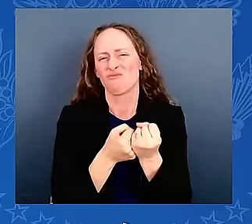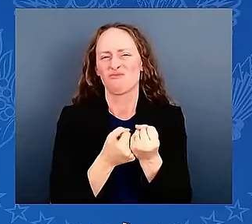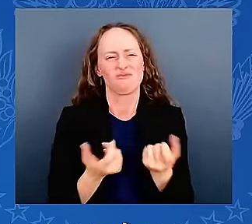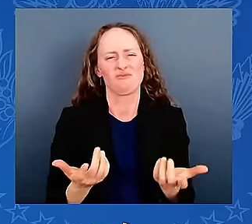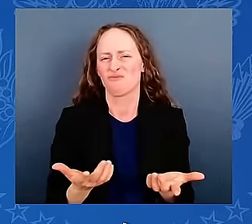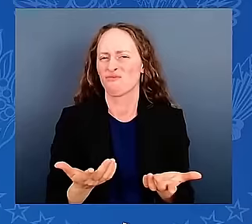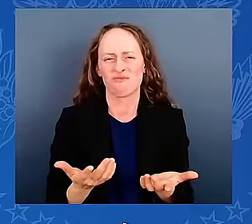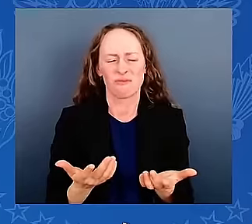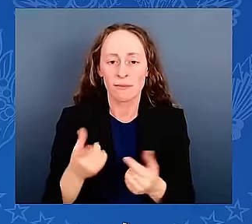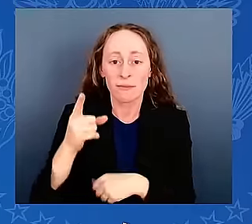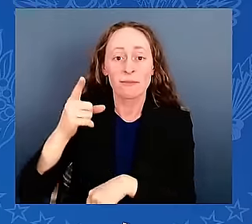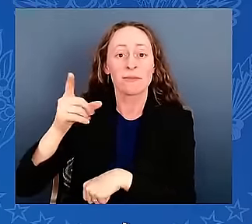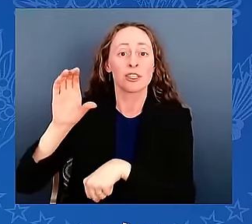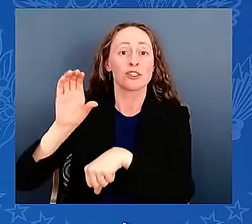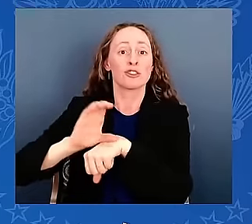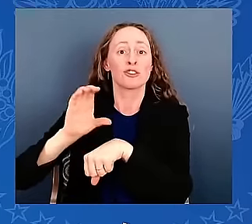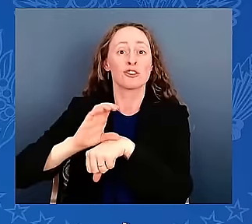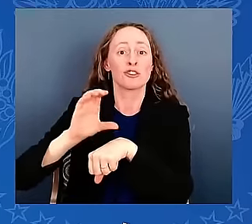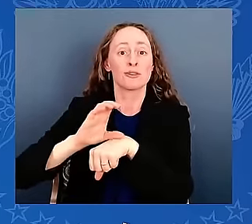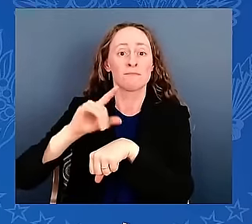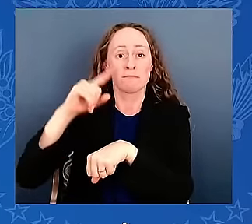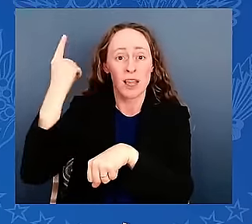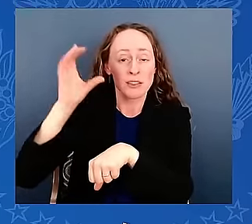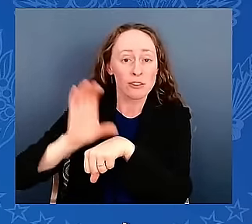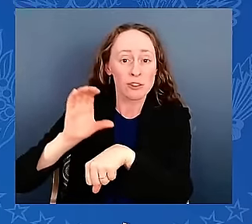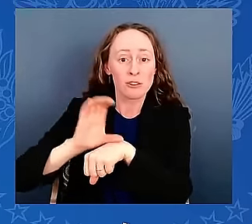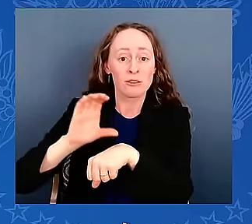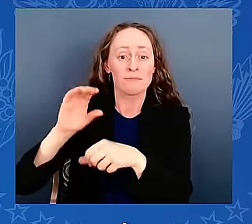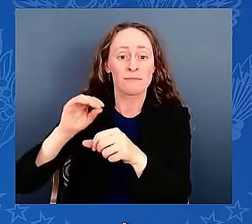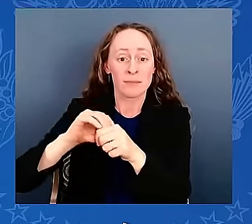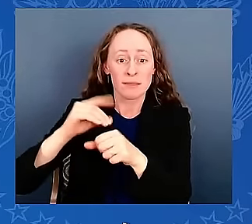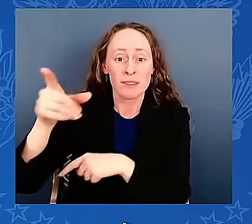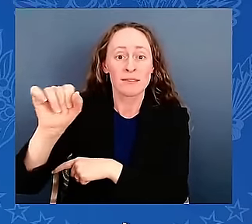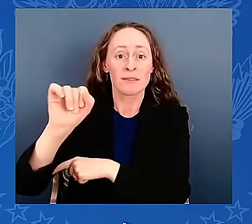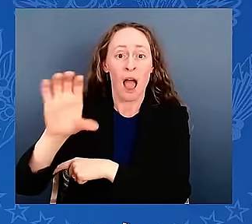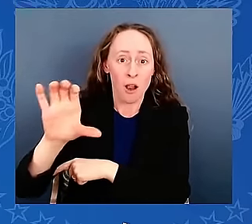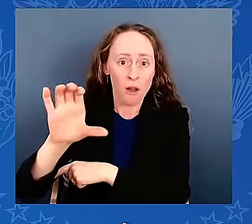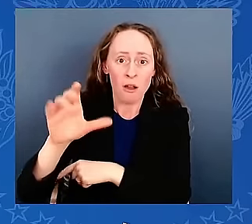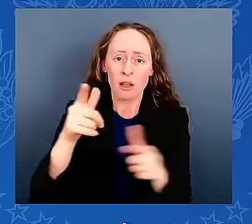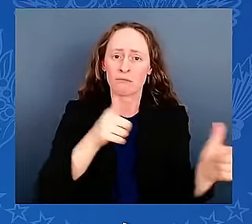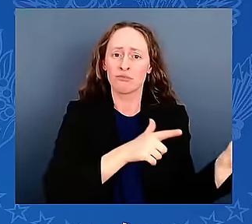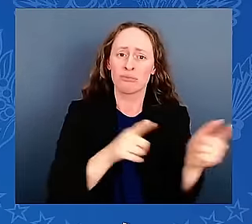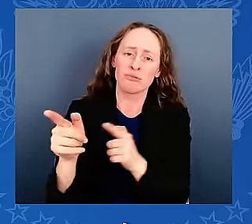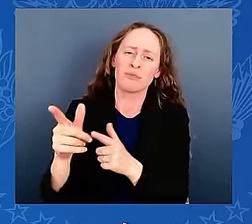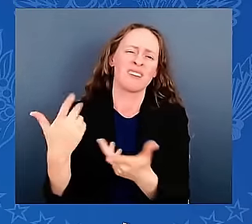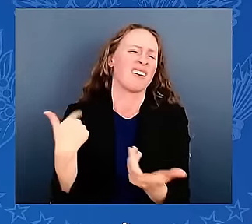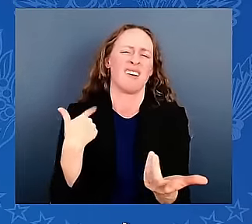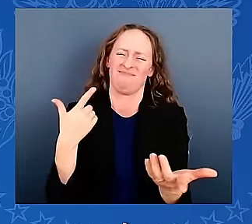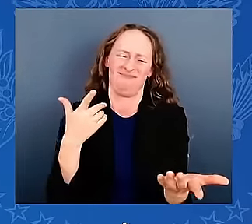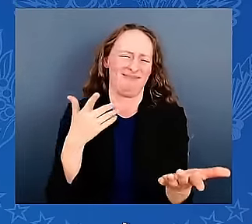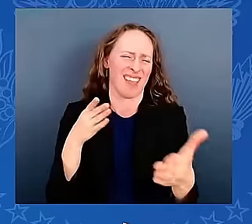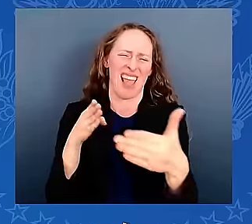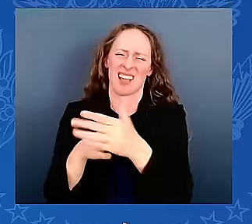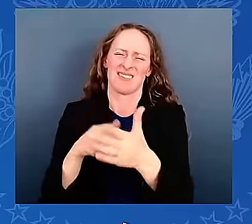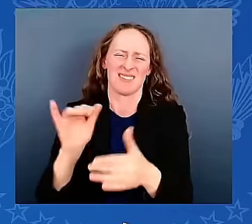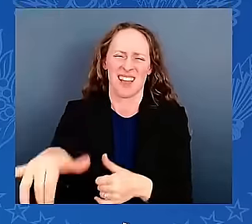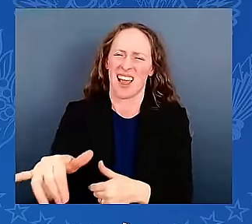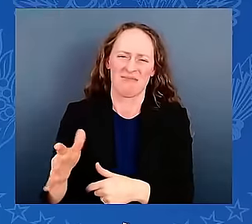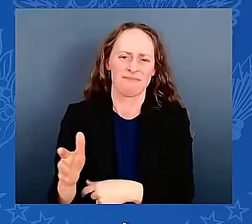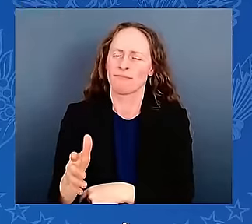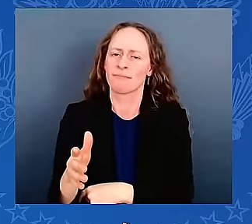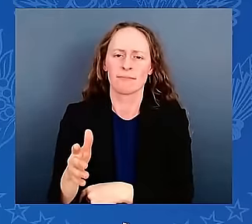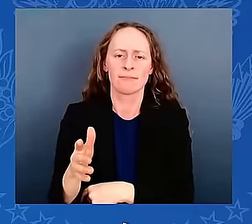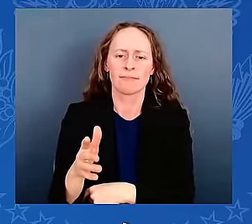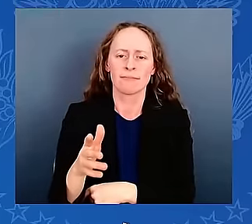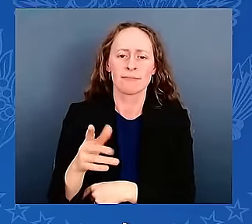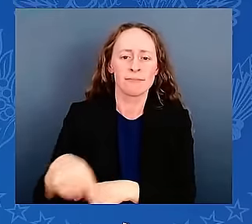Concertgoers in Las Vegas. Innocents on the street all across America that never make the news. There's Uvalde every day in the